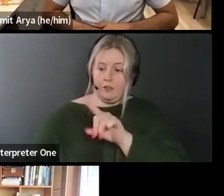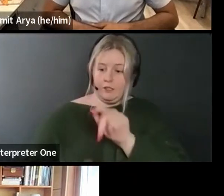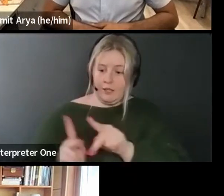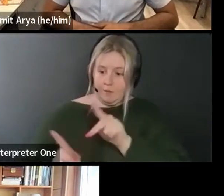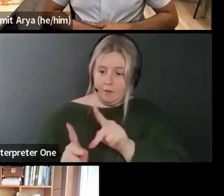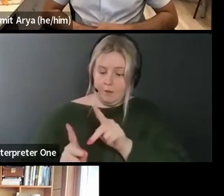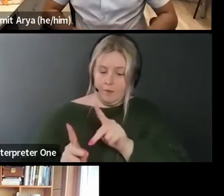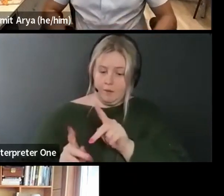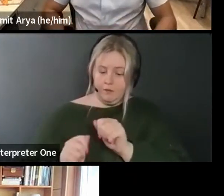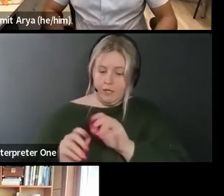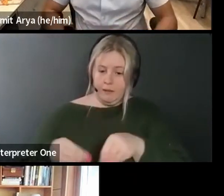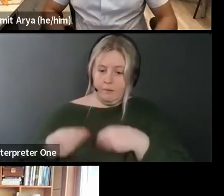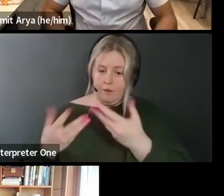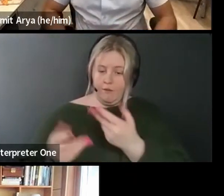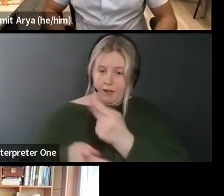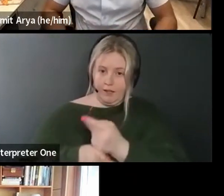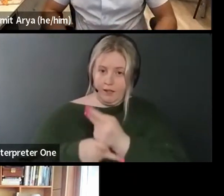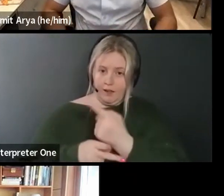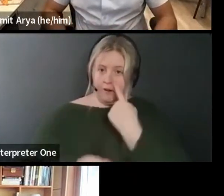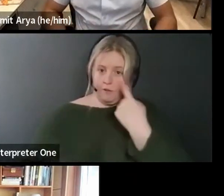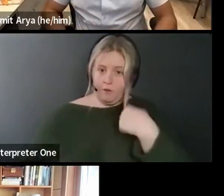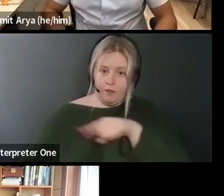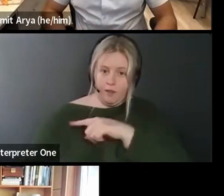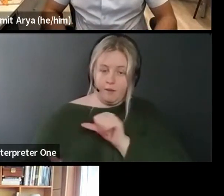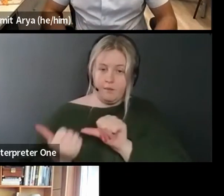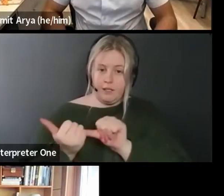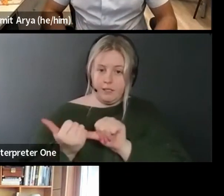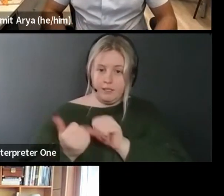providing palliative care and assistive care